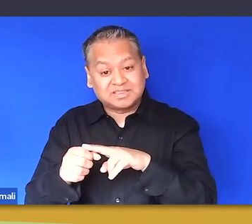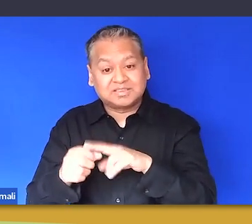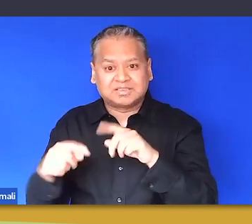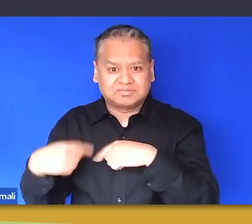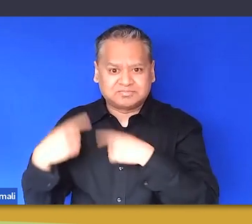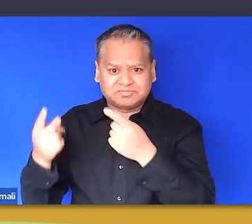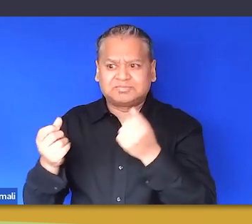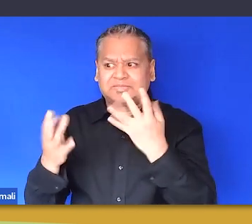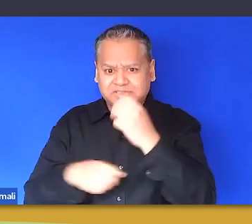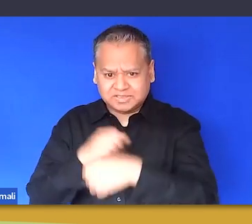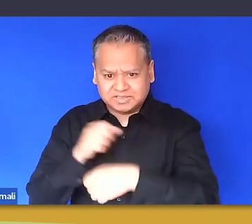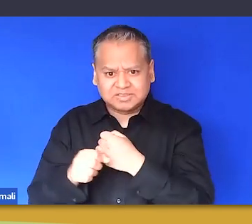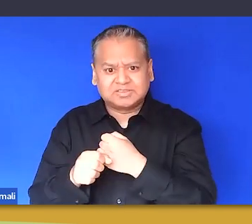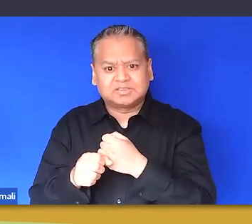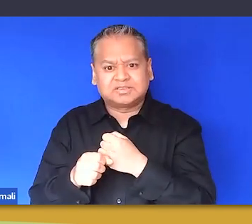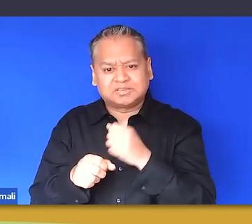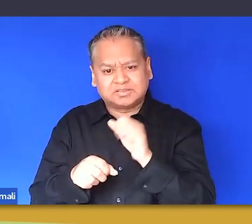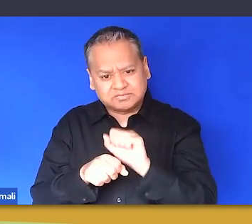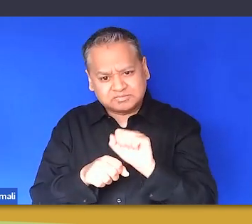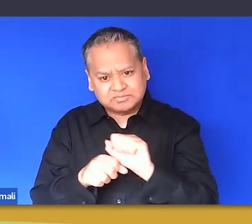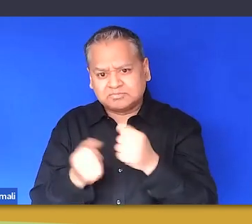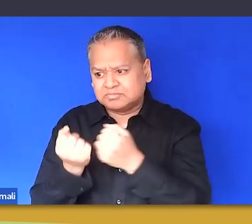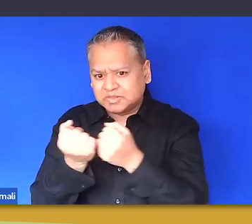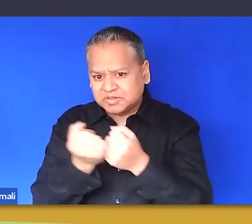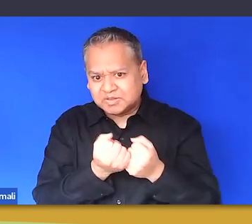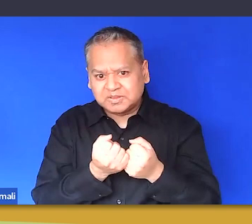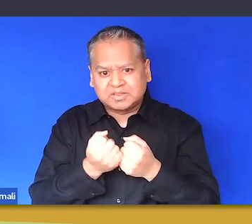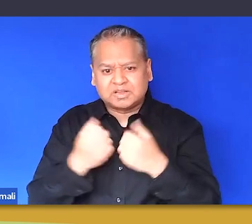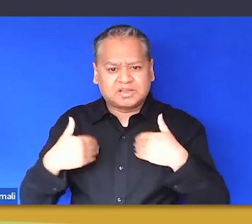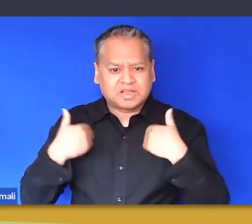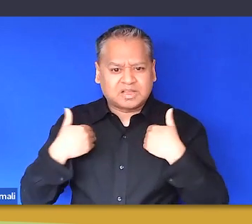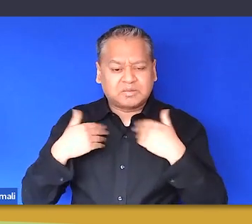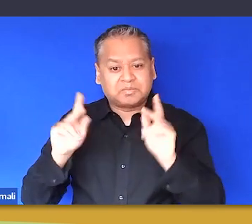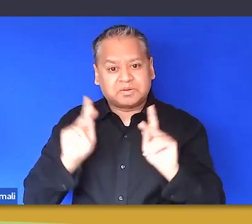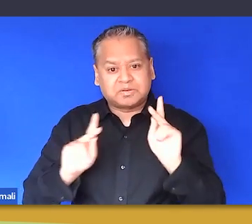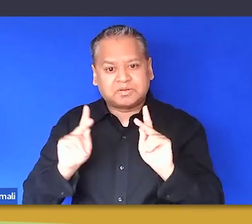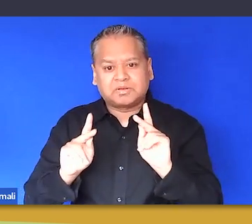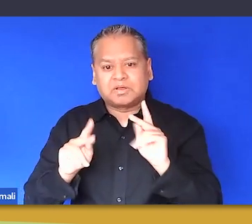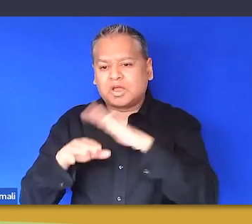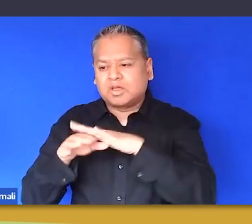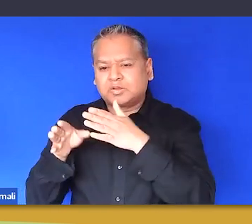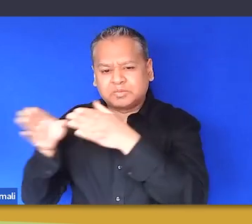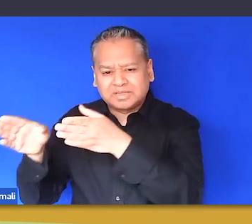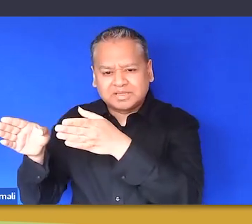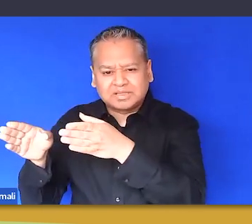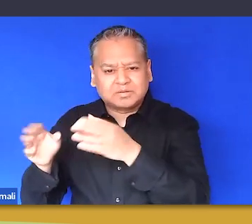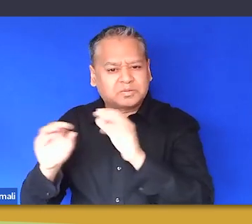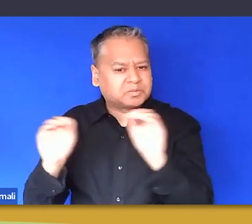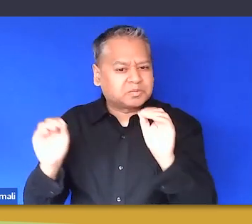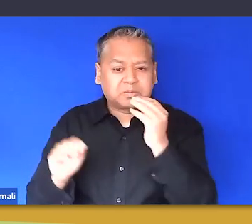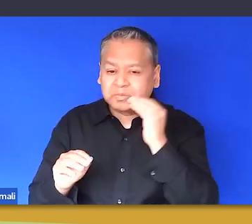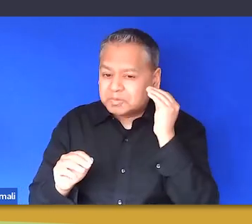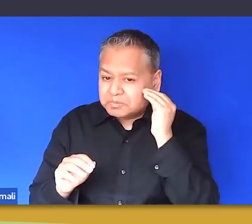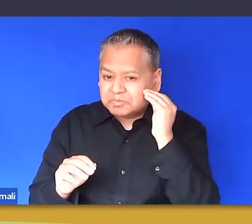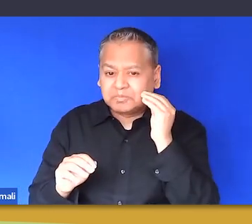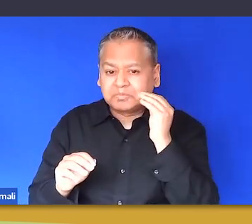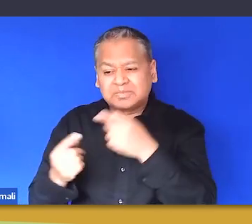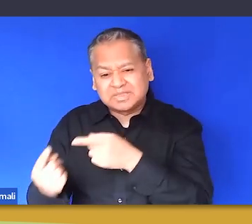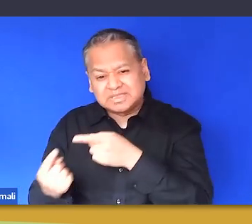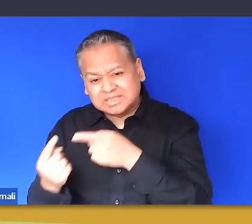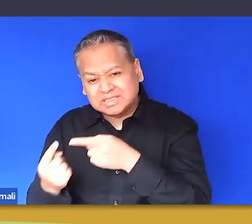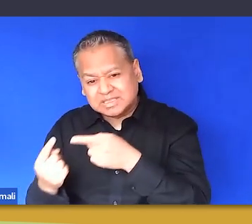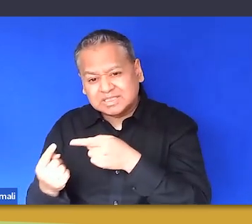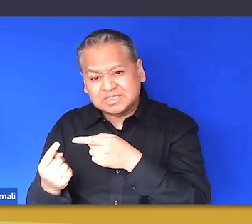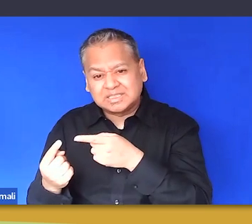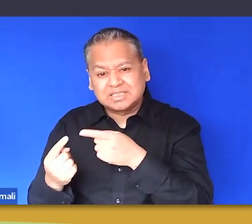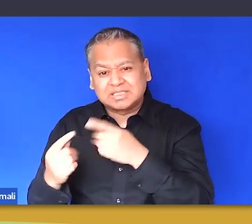including street entrenched youth and the LGBTQS+ population to find housing,